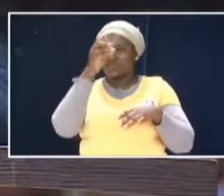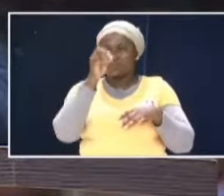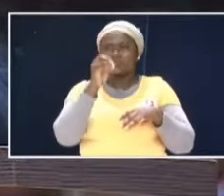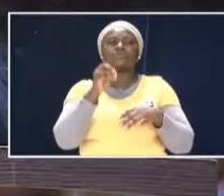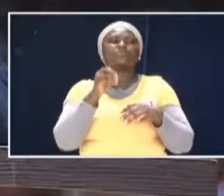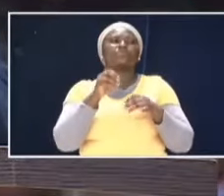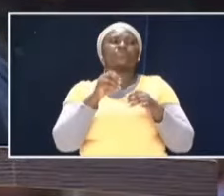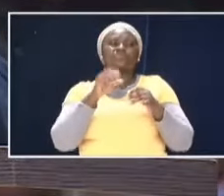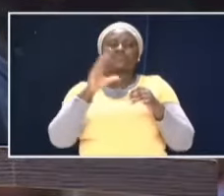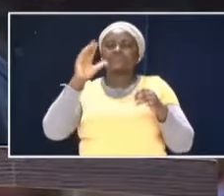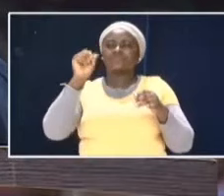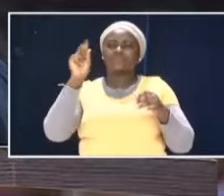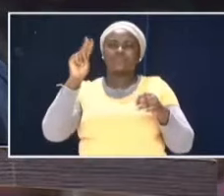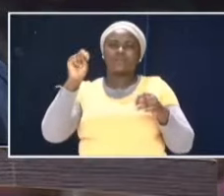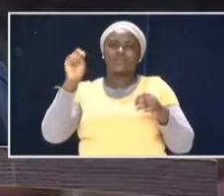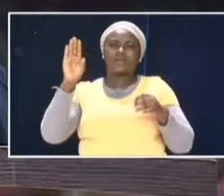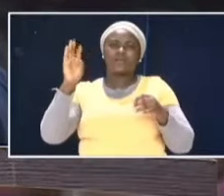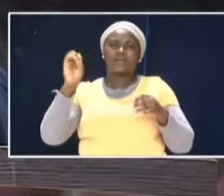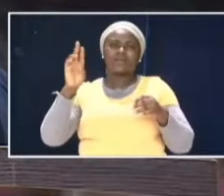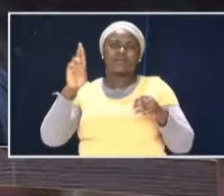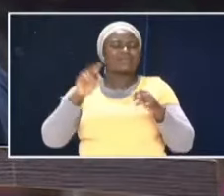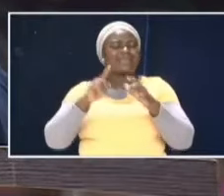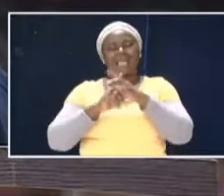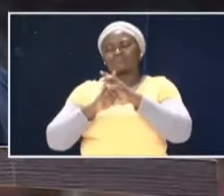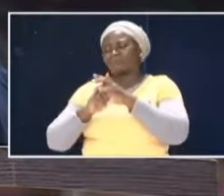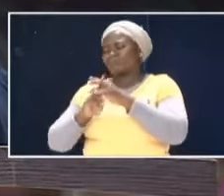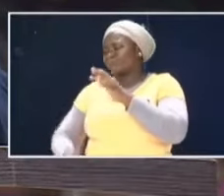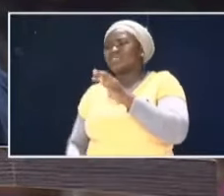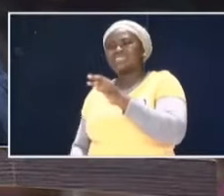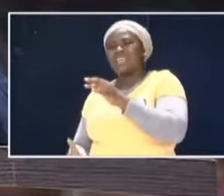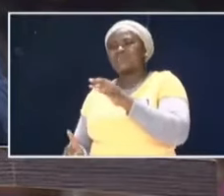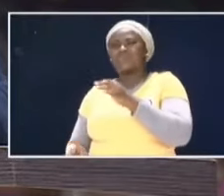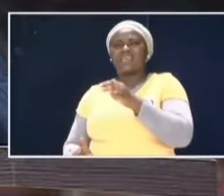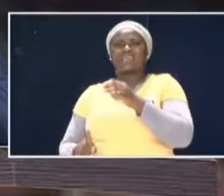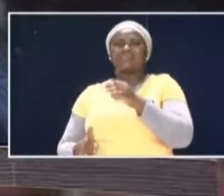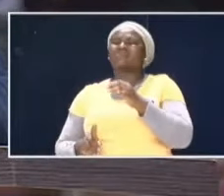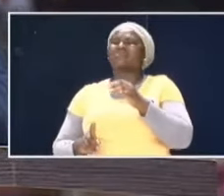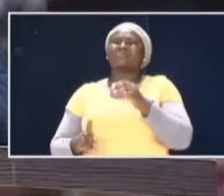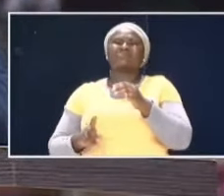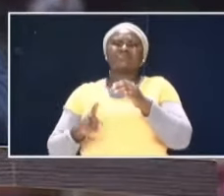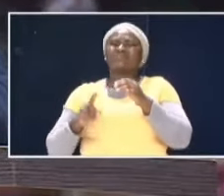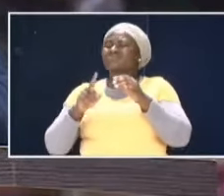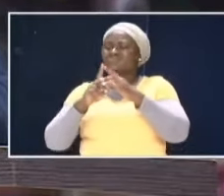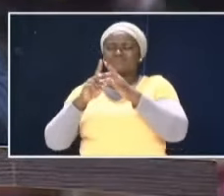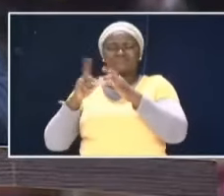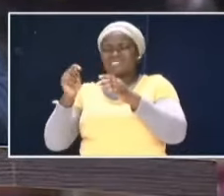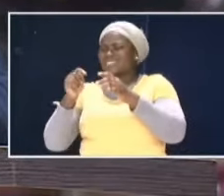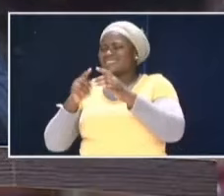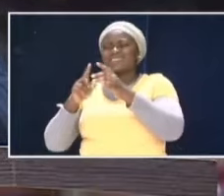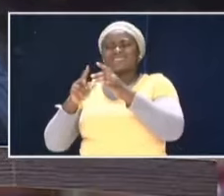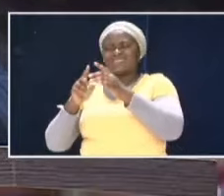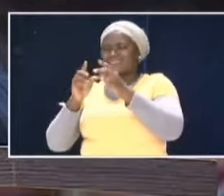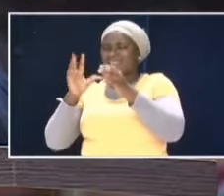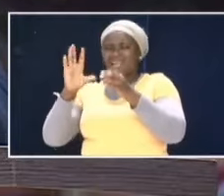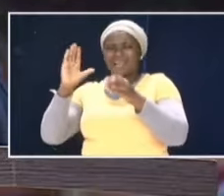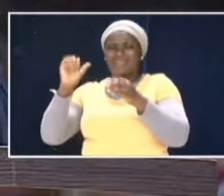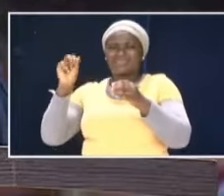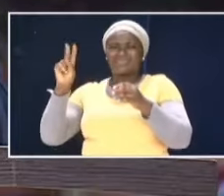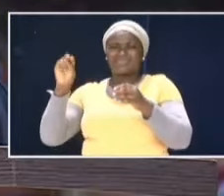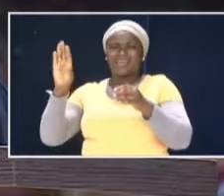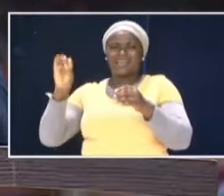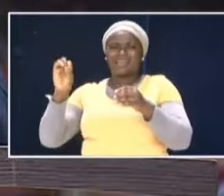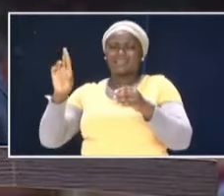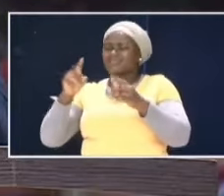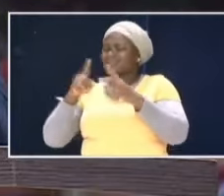cancer, God miraculously healed the cancer. The cancer disappeared. She is completely